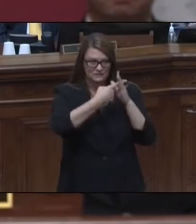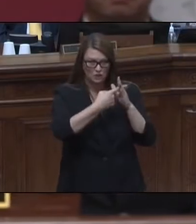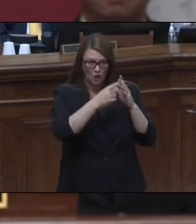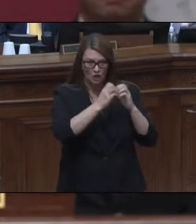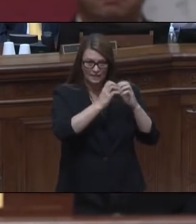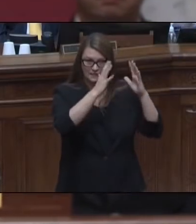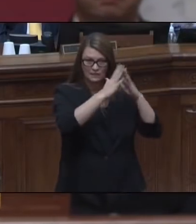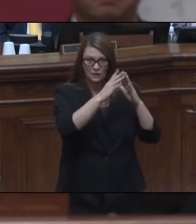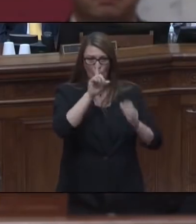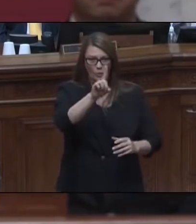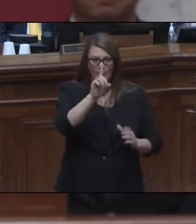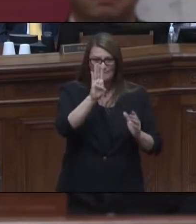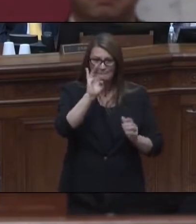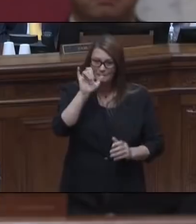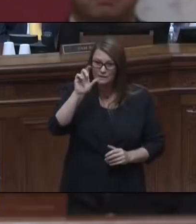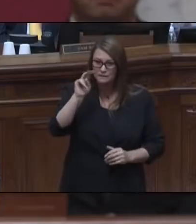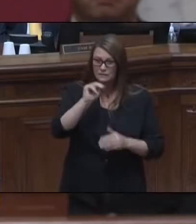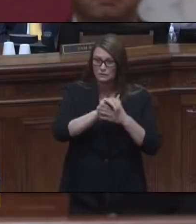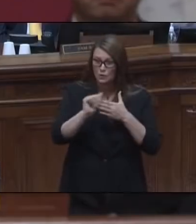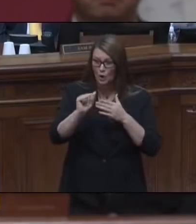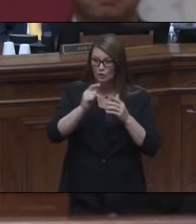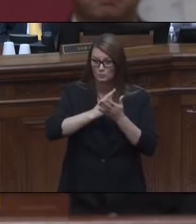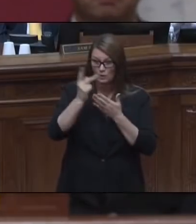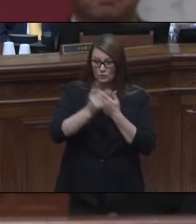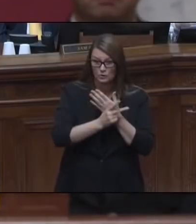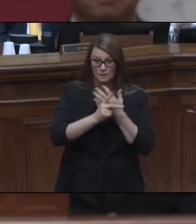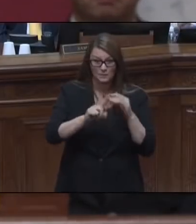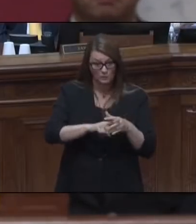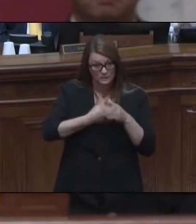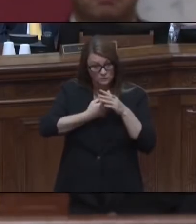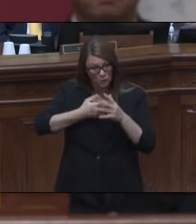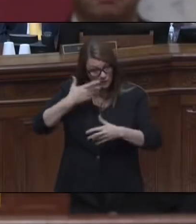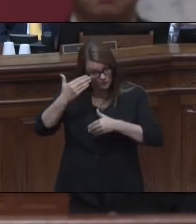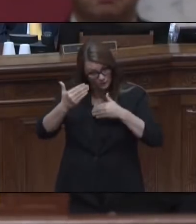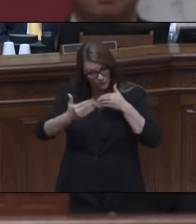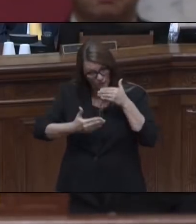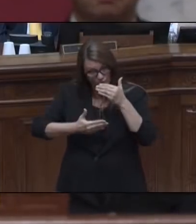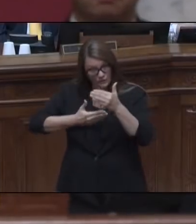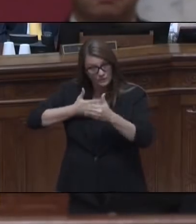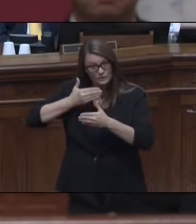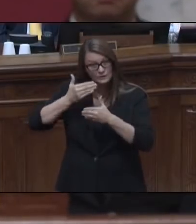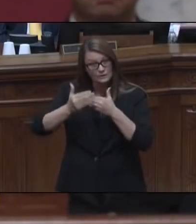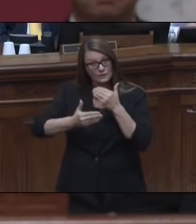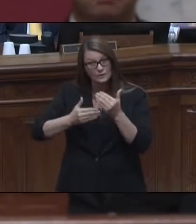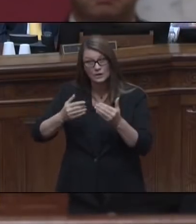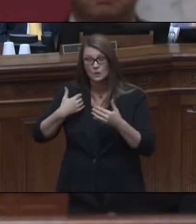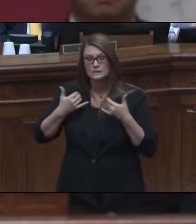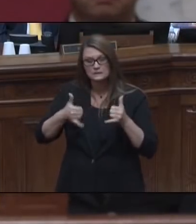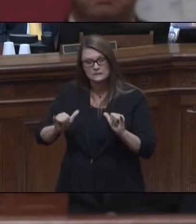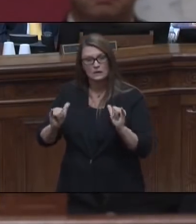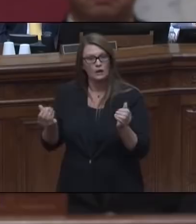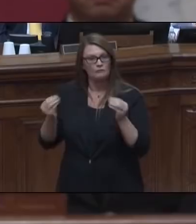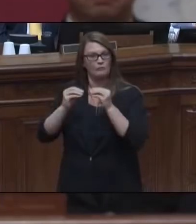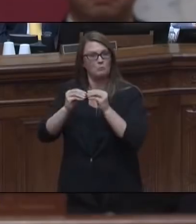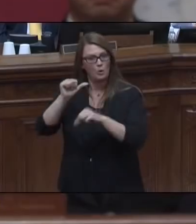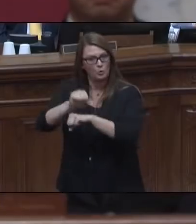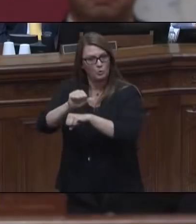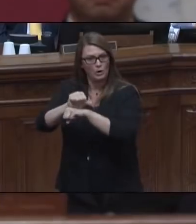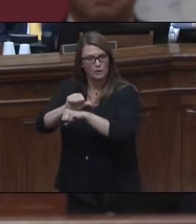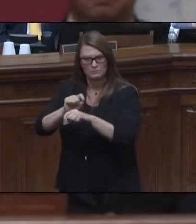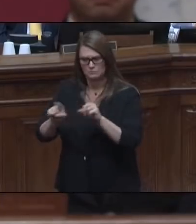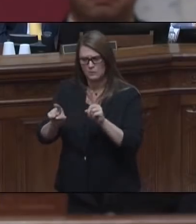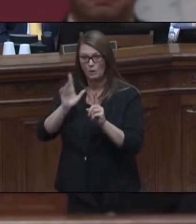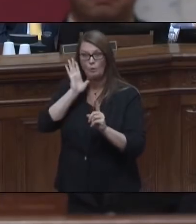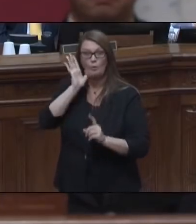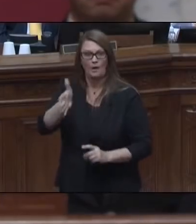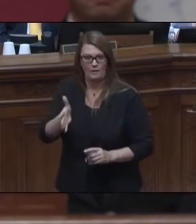$1 billion program. We started down the pathway. We've got lots and lots and lots more to do, but we